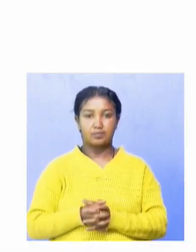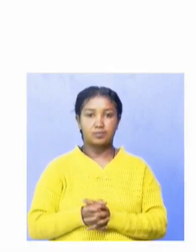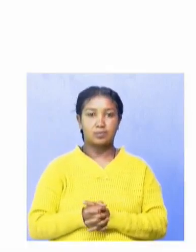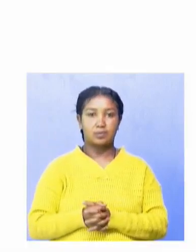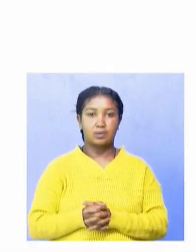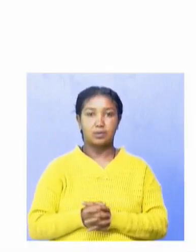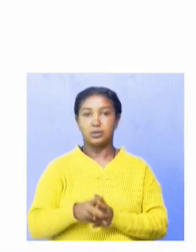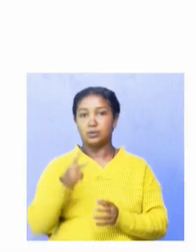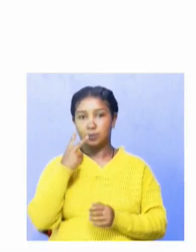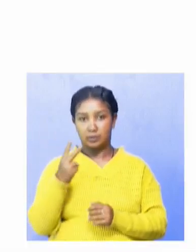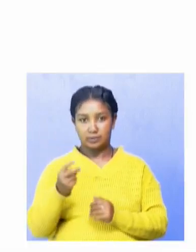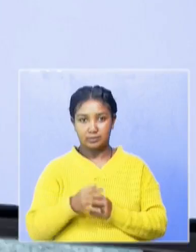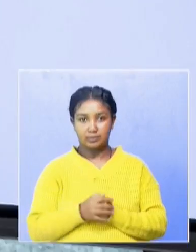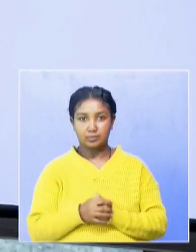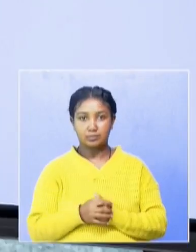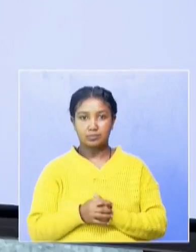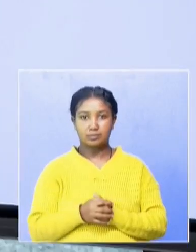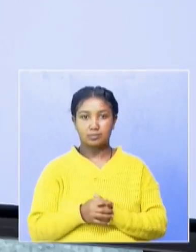Look,